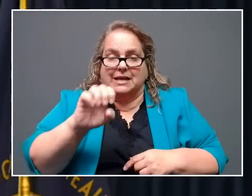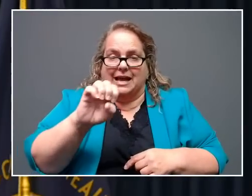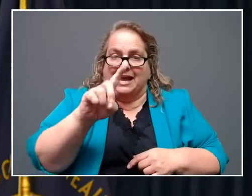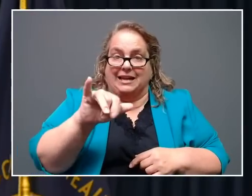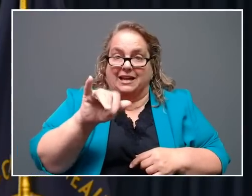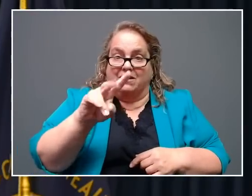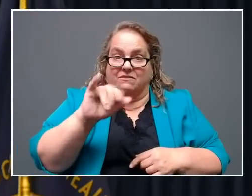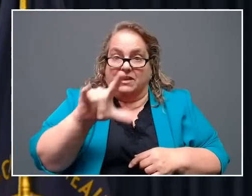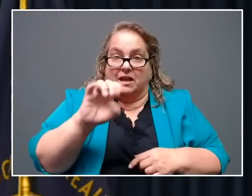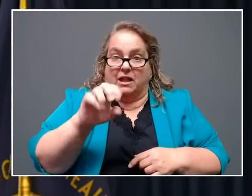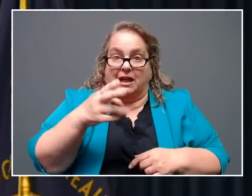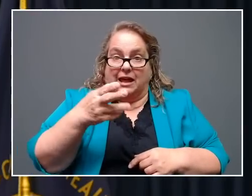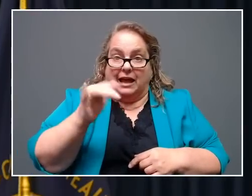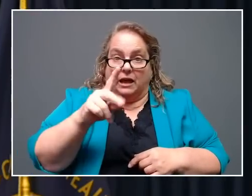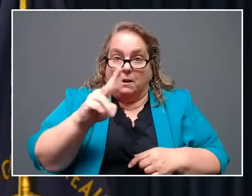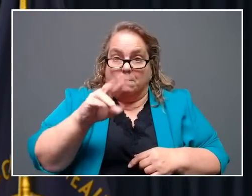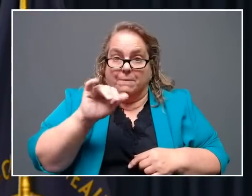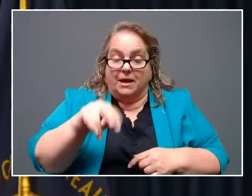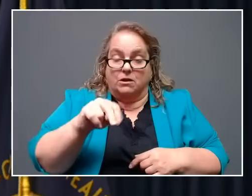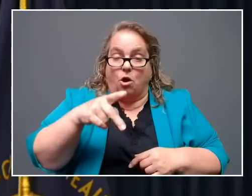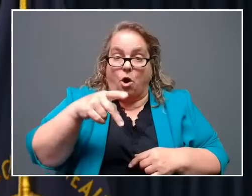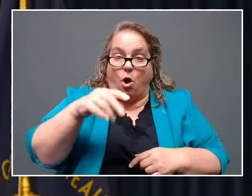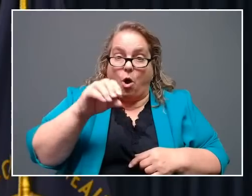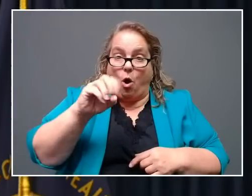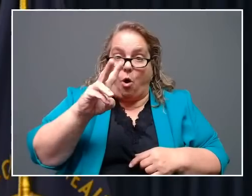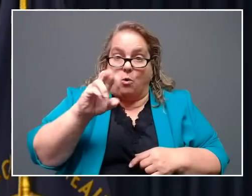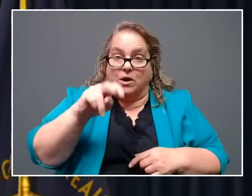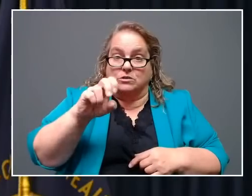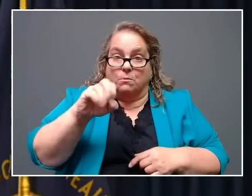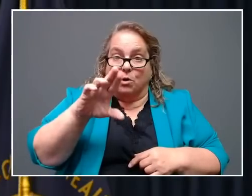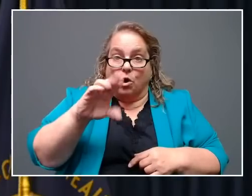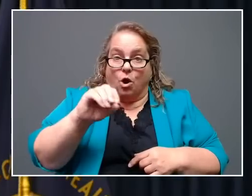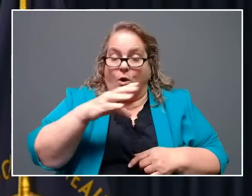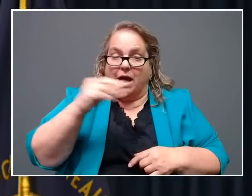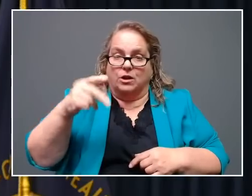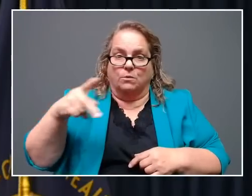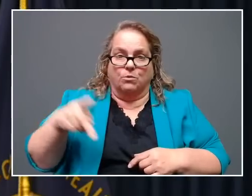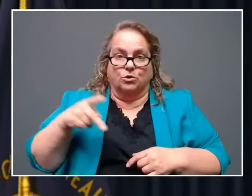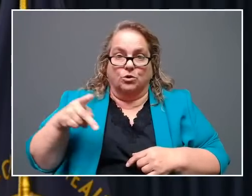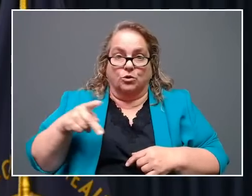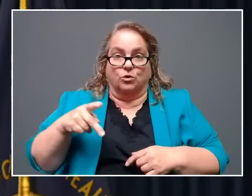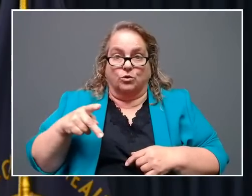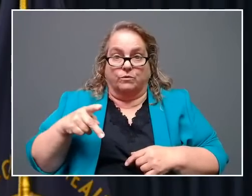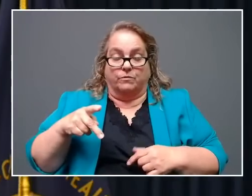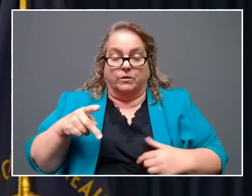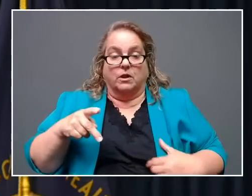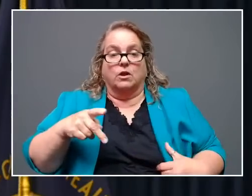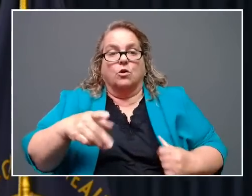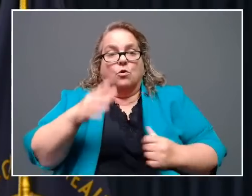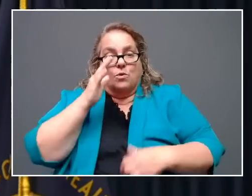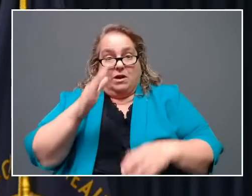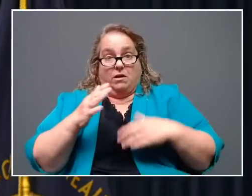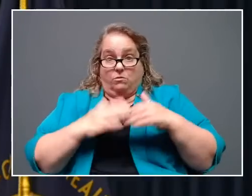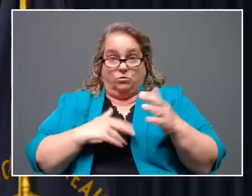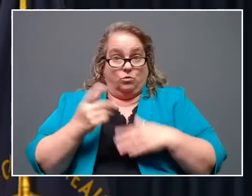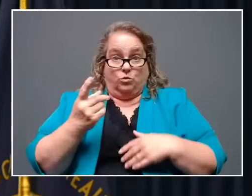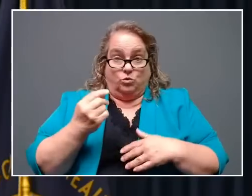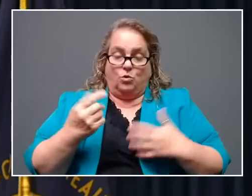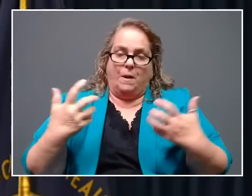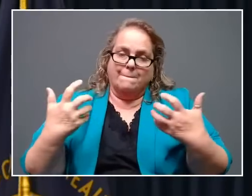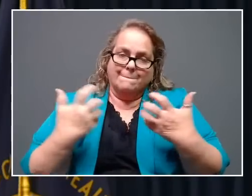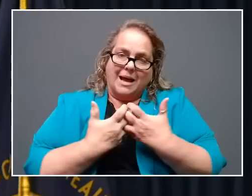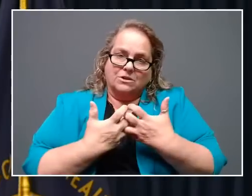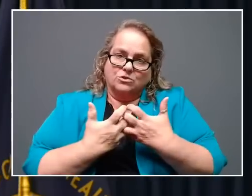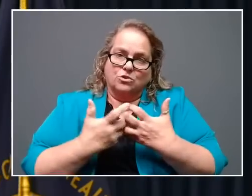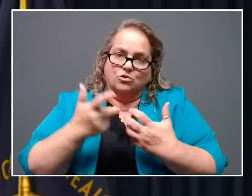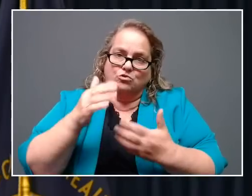and Paducah. The funding was appropriated by the 2022 General Assembly. It'll go in the form of matching grants for needs ranging